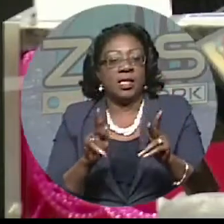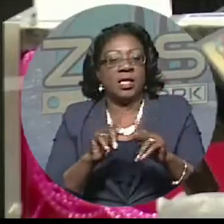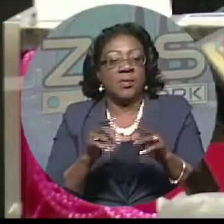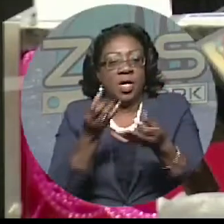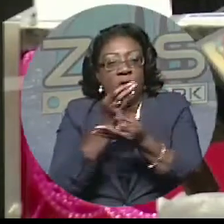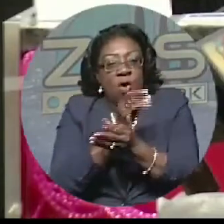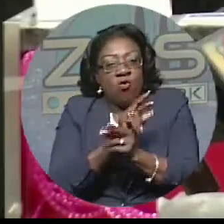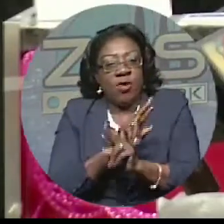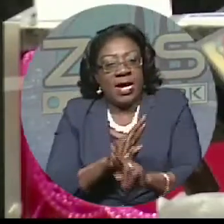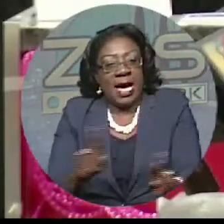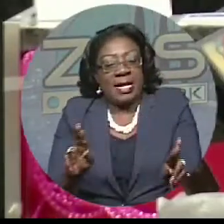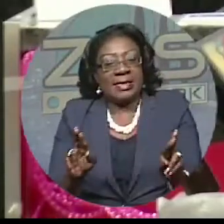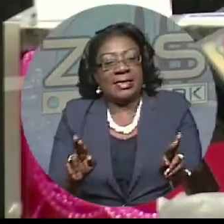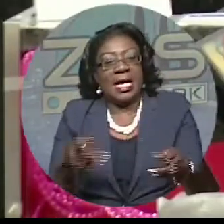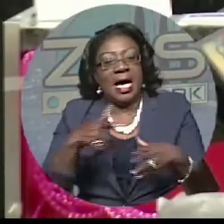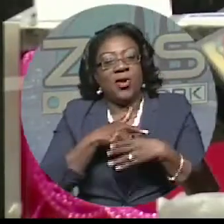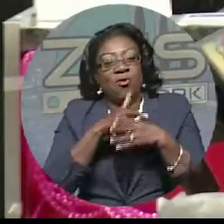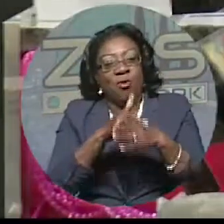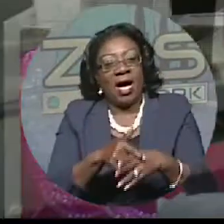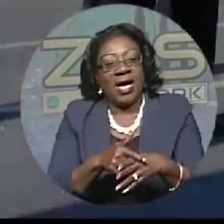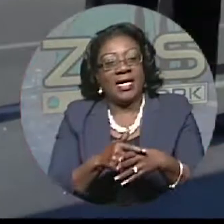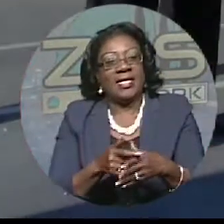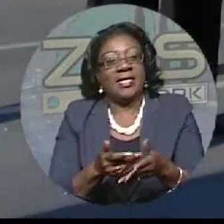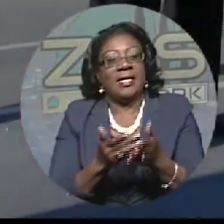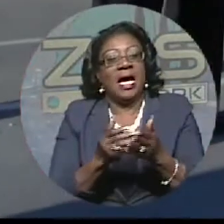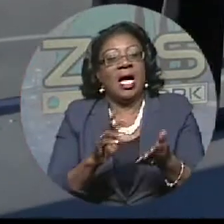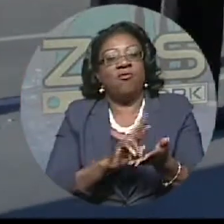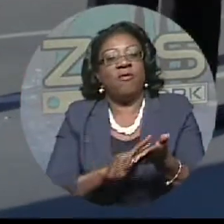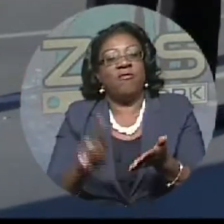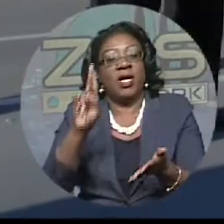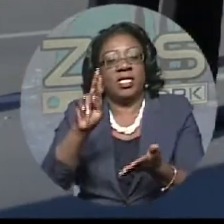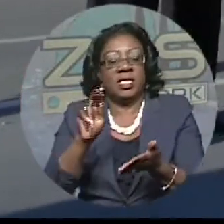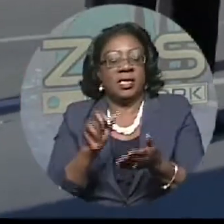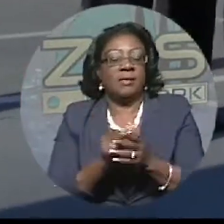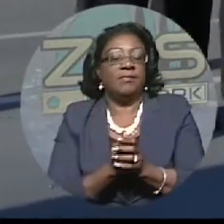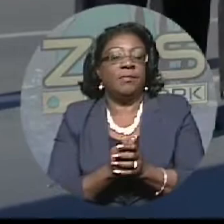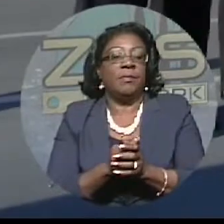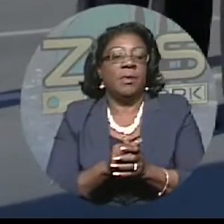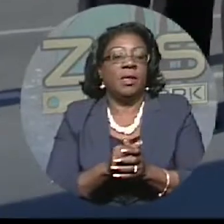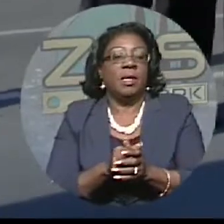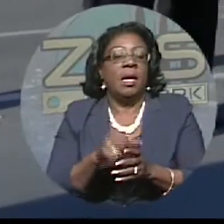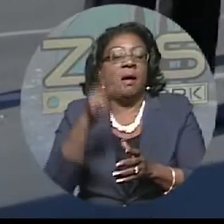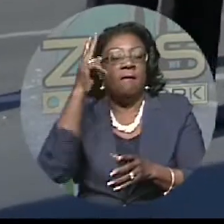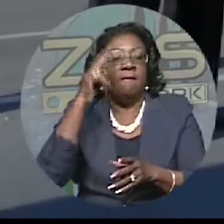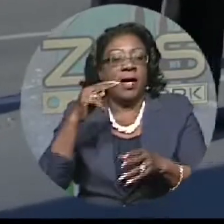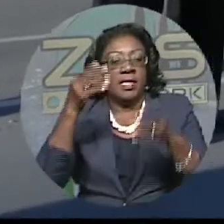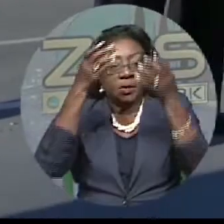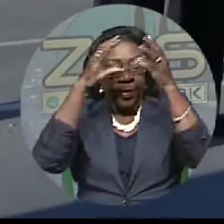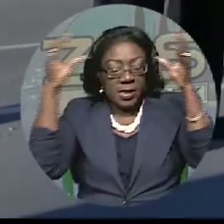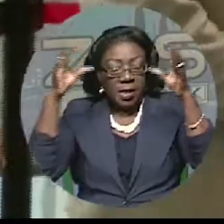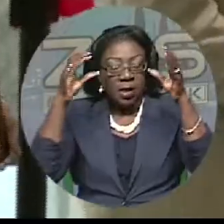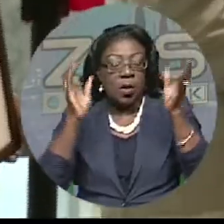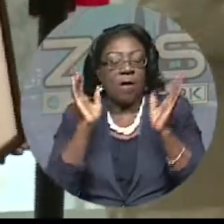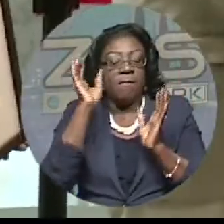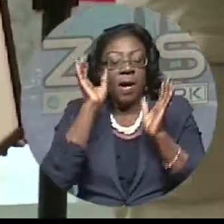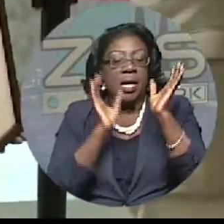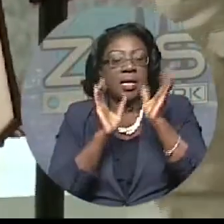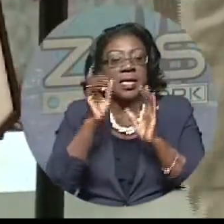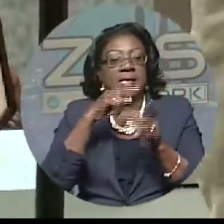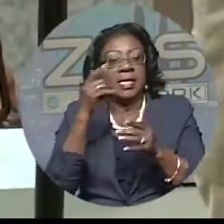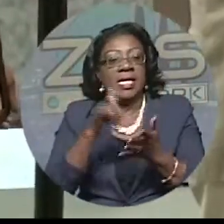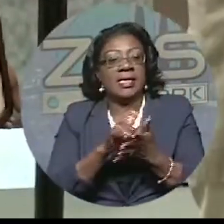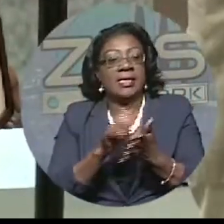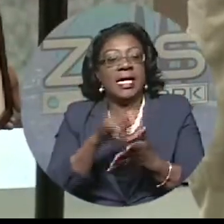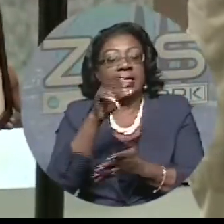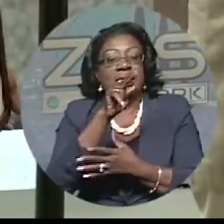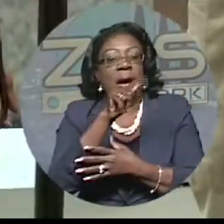relaxed, revived, and refreshed. Vice President of Marketing for Tampa International Airport, Christopher Minna, claims Tampa is